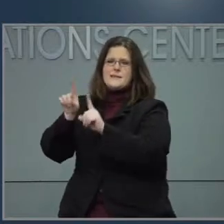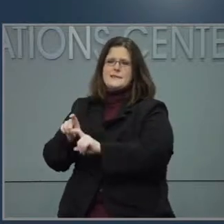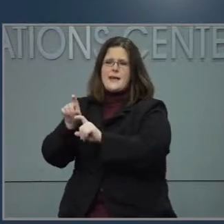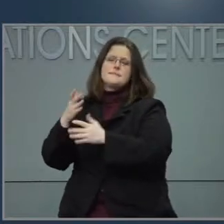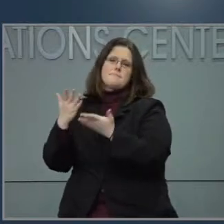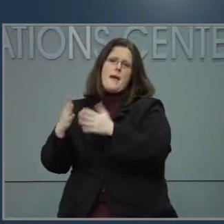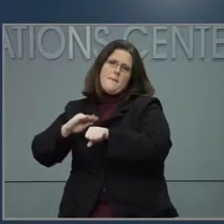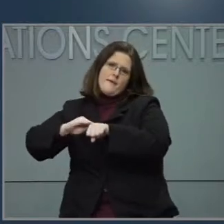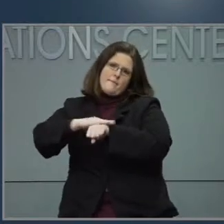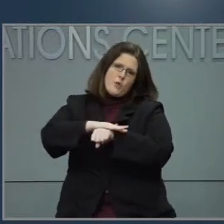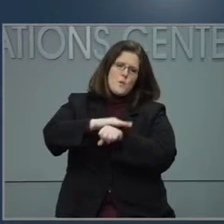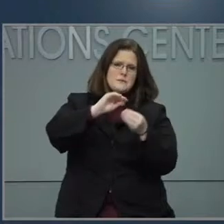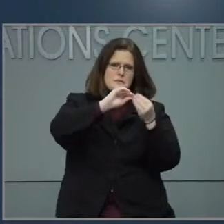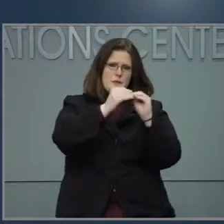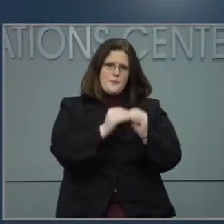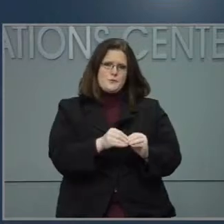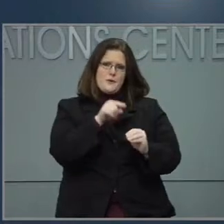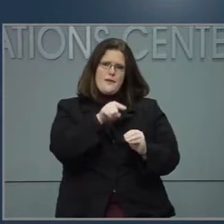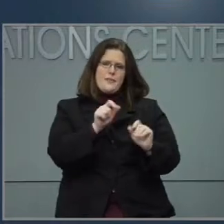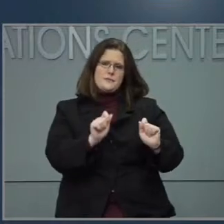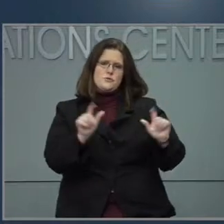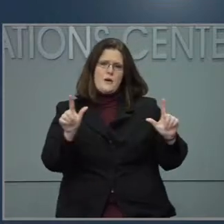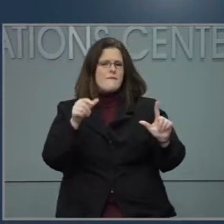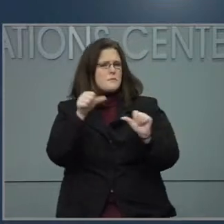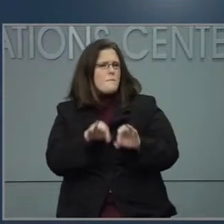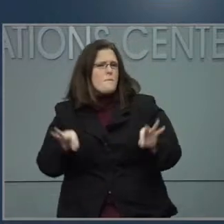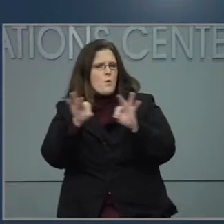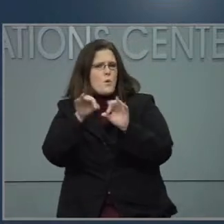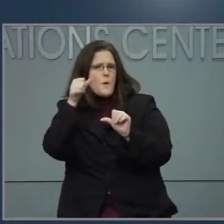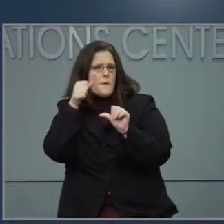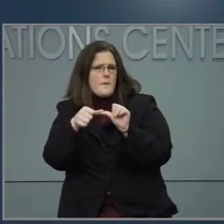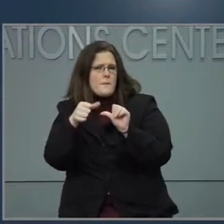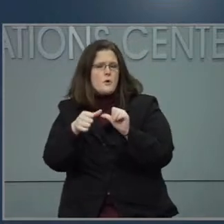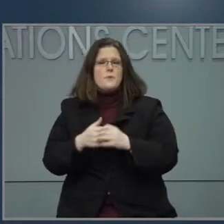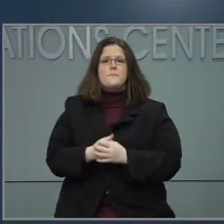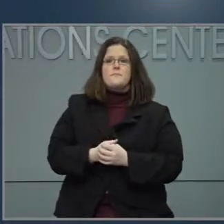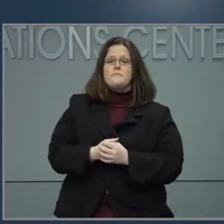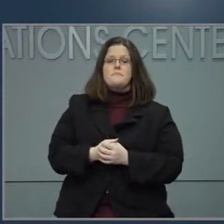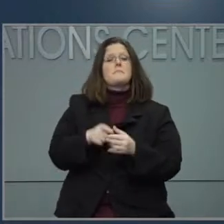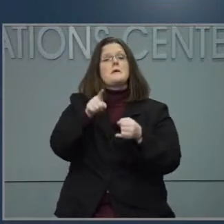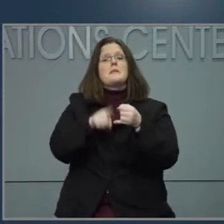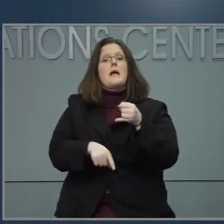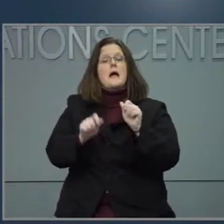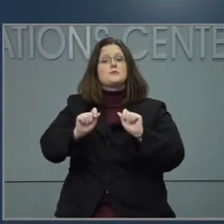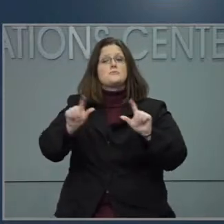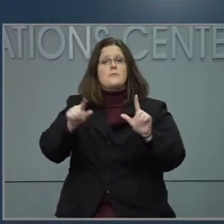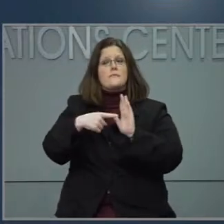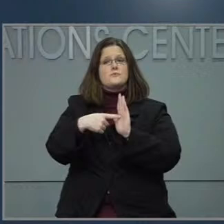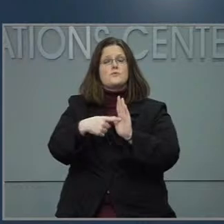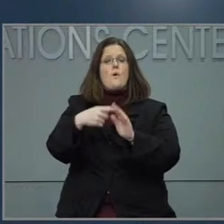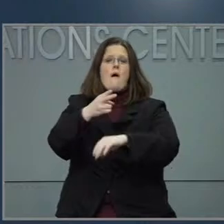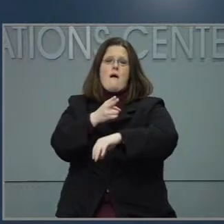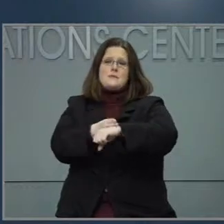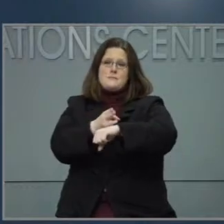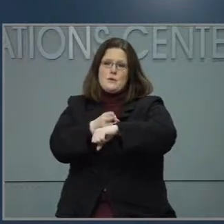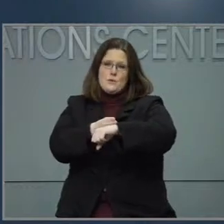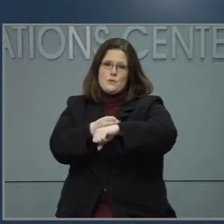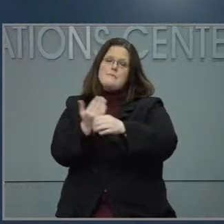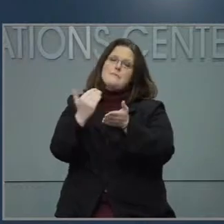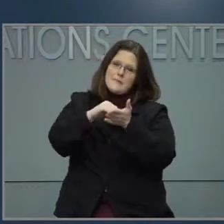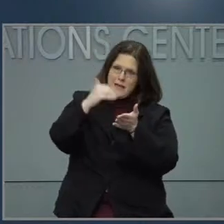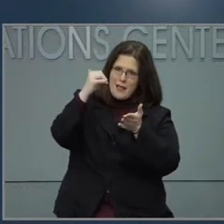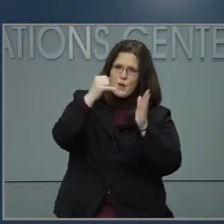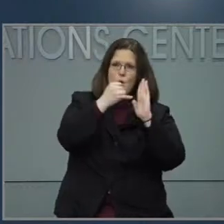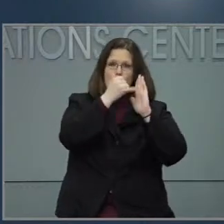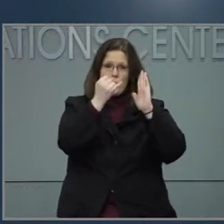metric. Finally, we look at day-over-day hospitalizations since March, and you can see, looking at the yellow line, this trend is